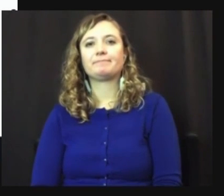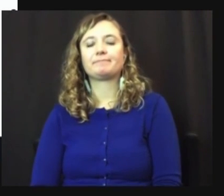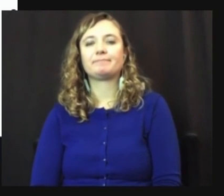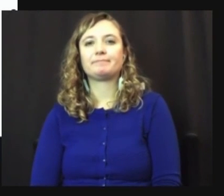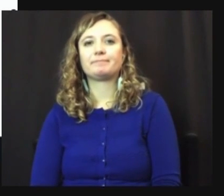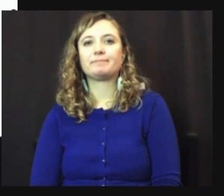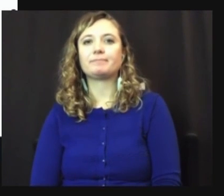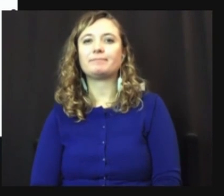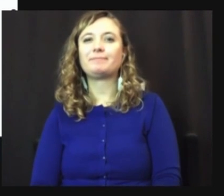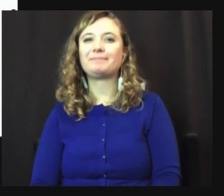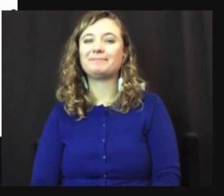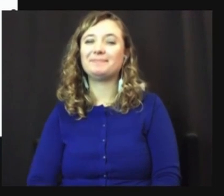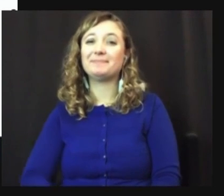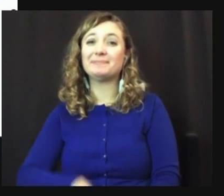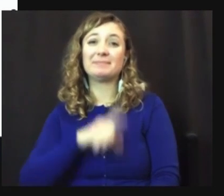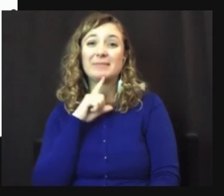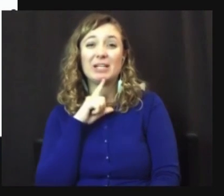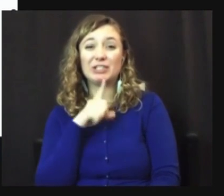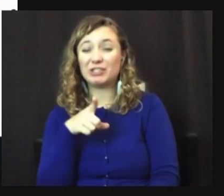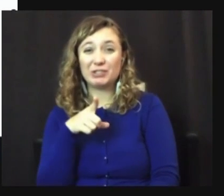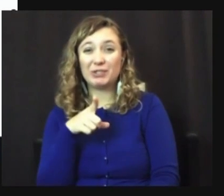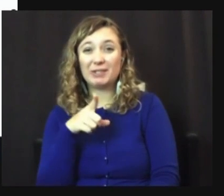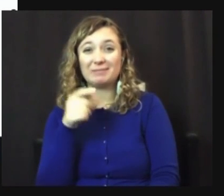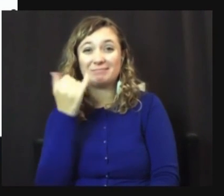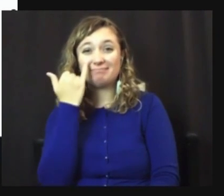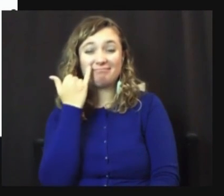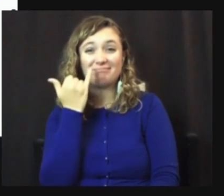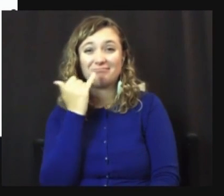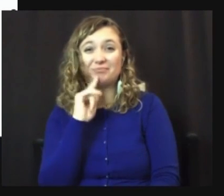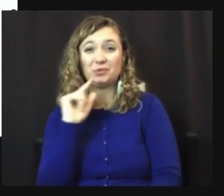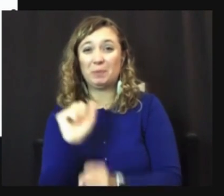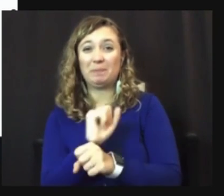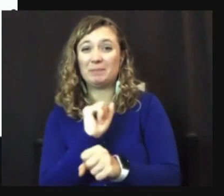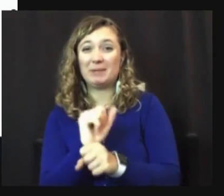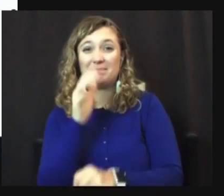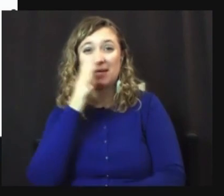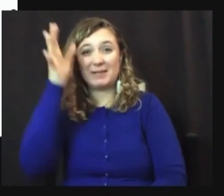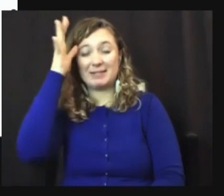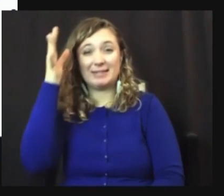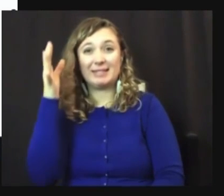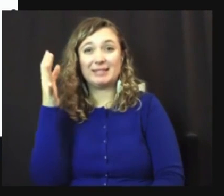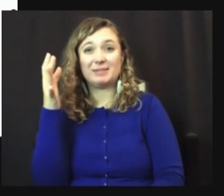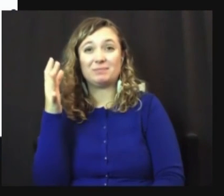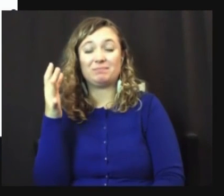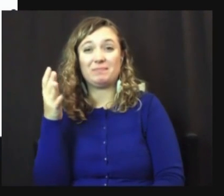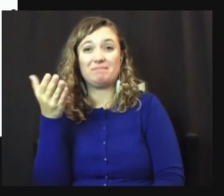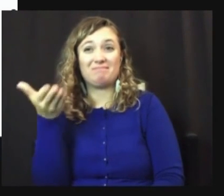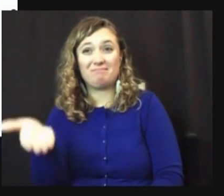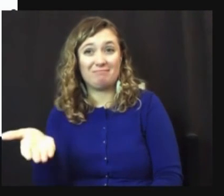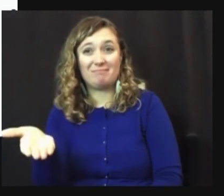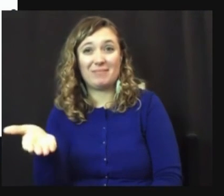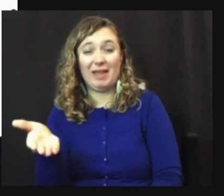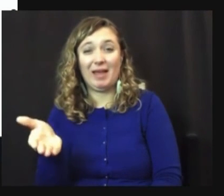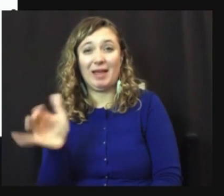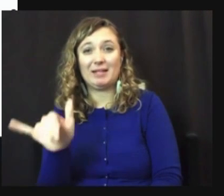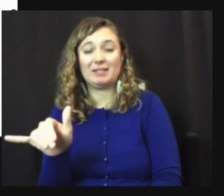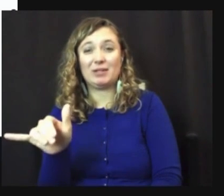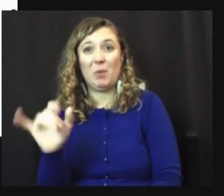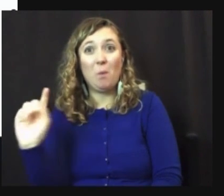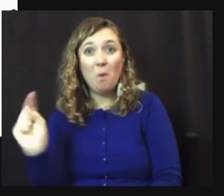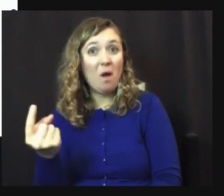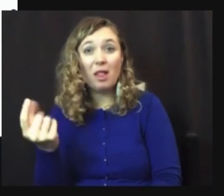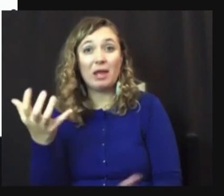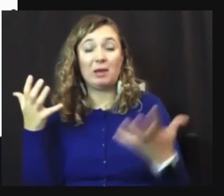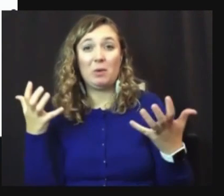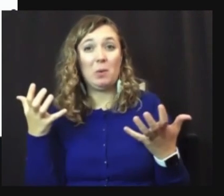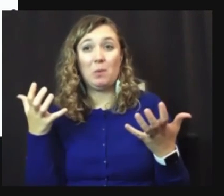I'm not sure if that parent exists. Like if there's a parent that literally only wants